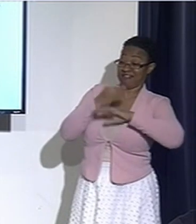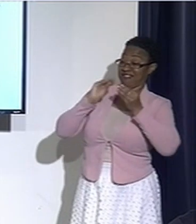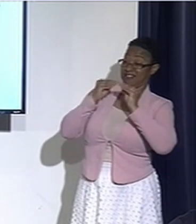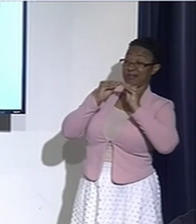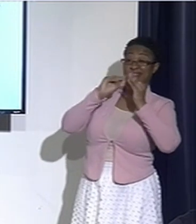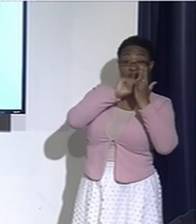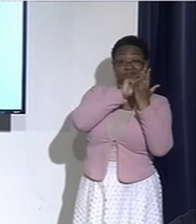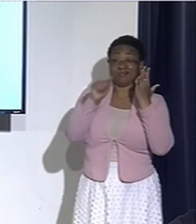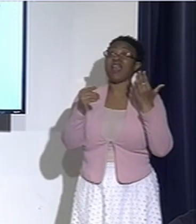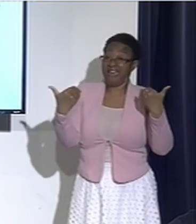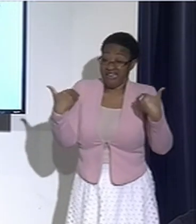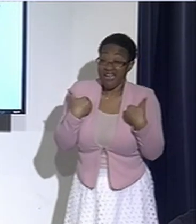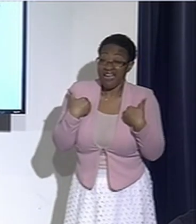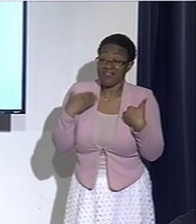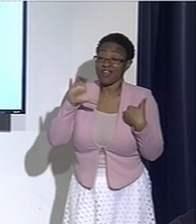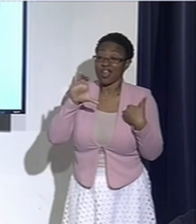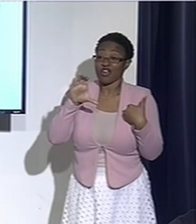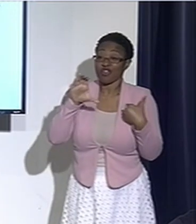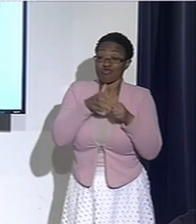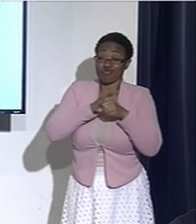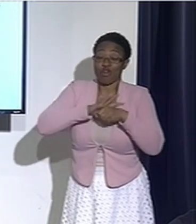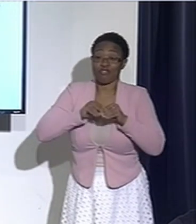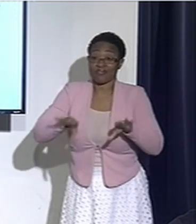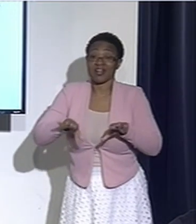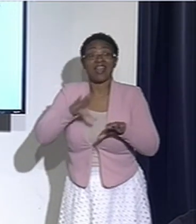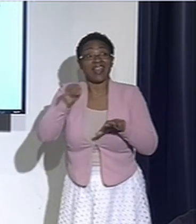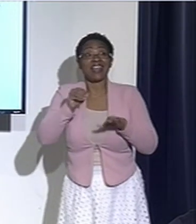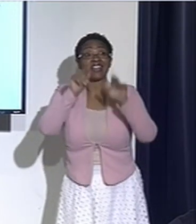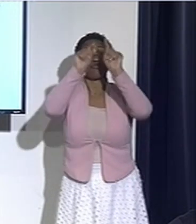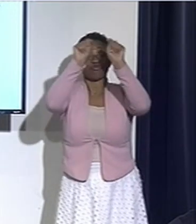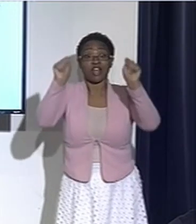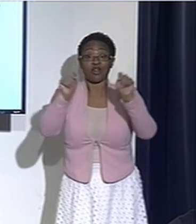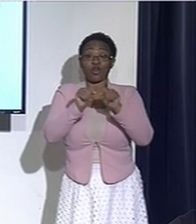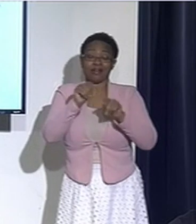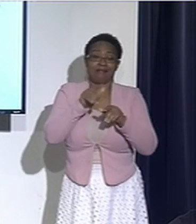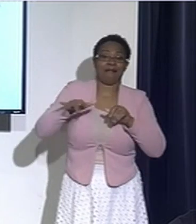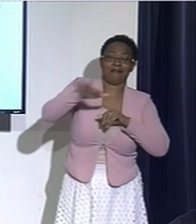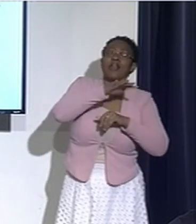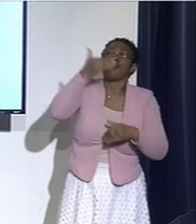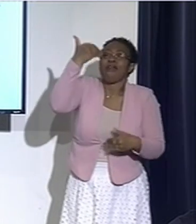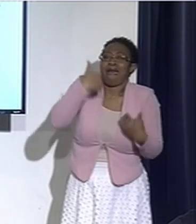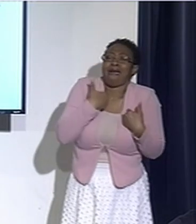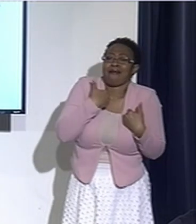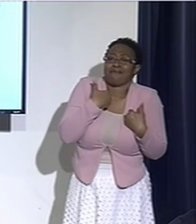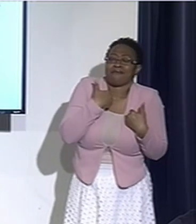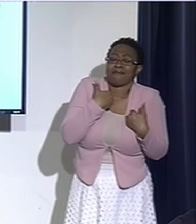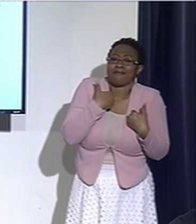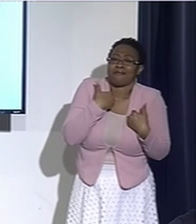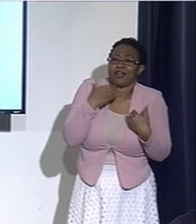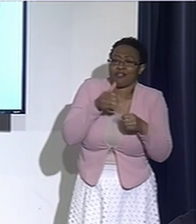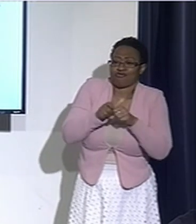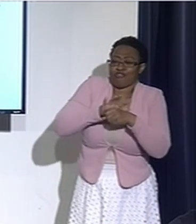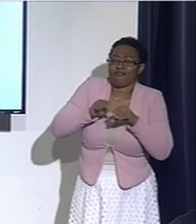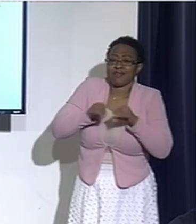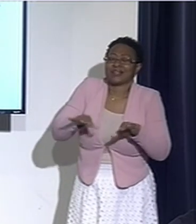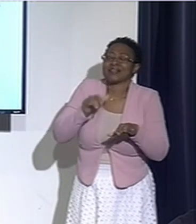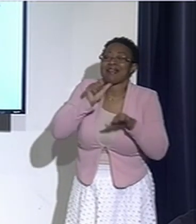has coronavirus, and 10% of the people across the Tri-County area have coronavirus and they don't know it, which means they're spreading